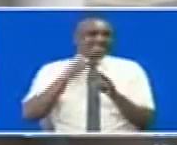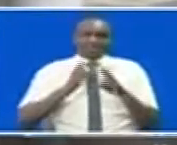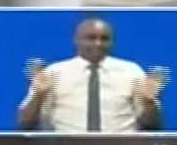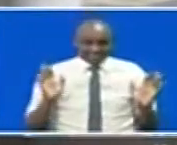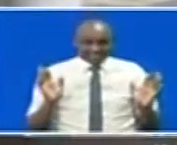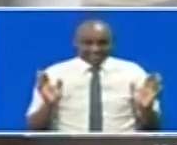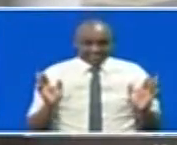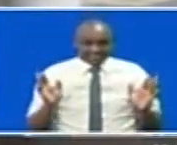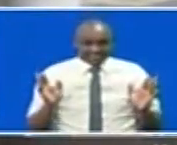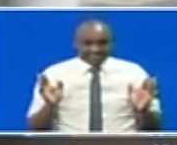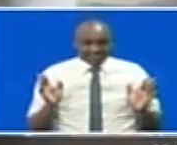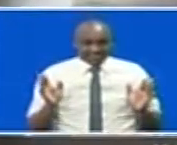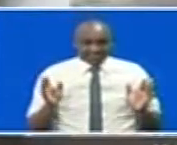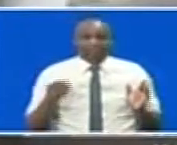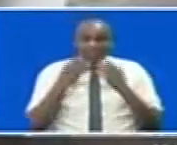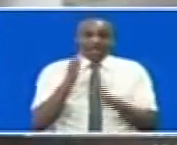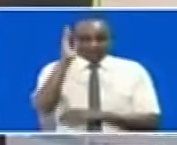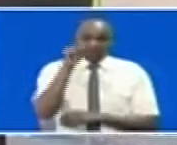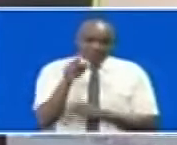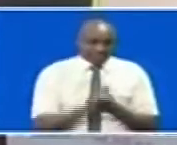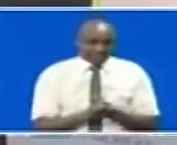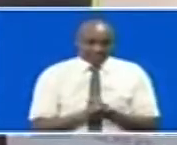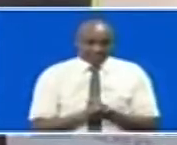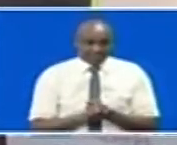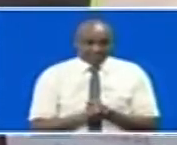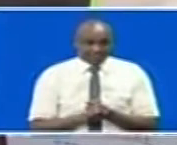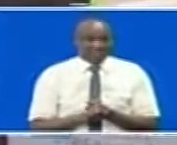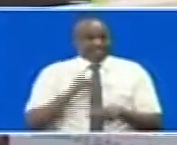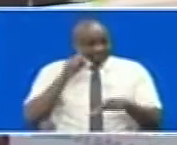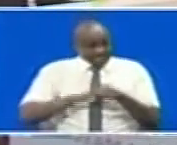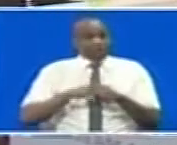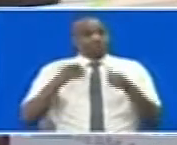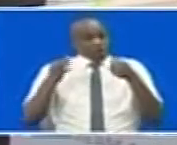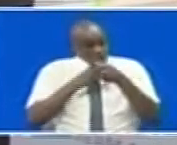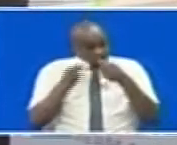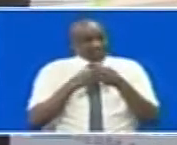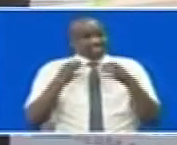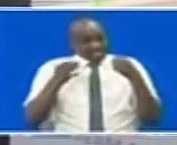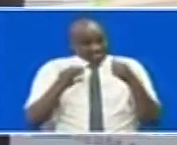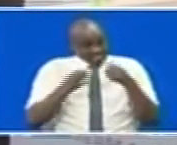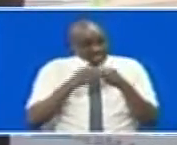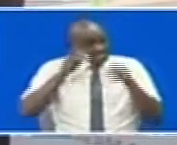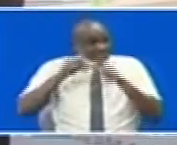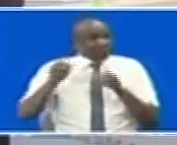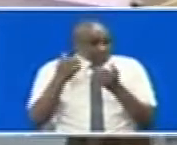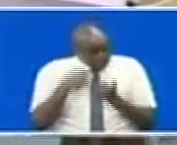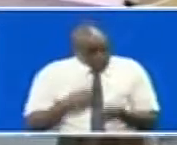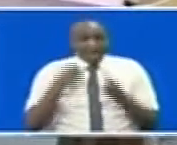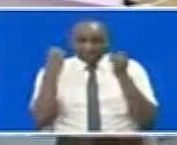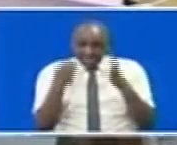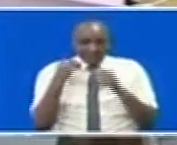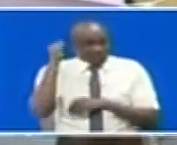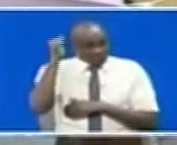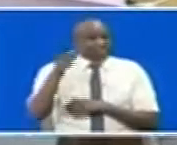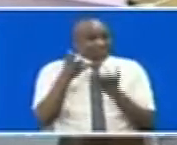and I thank God for that. As the August 8th elections fast approaches, more and more politicians are still